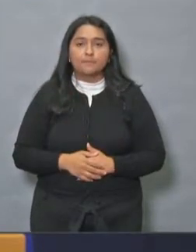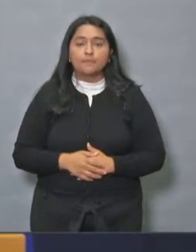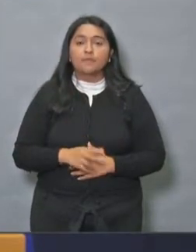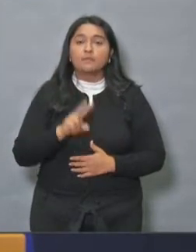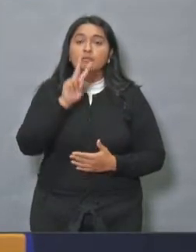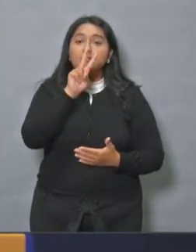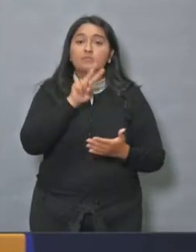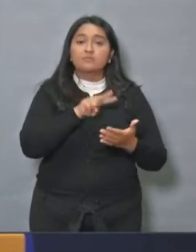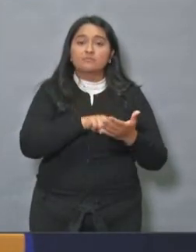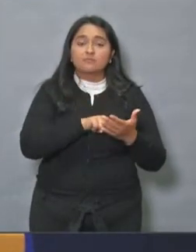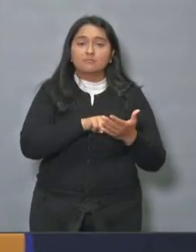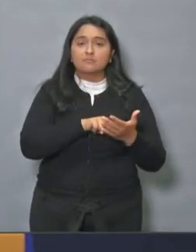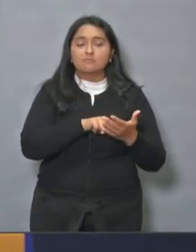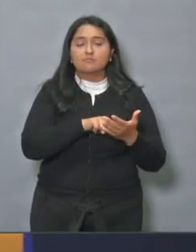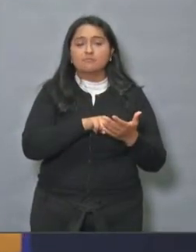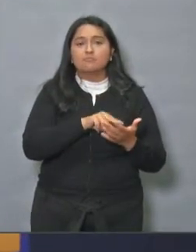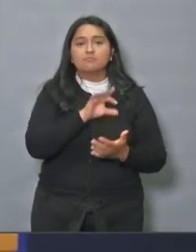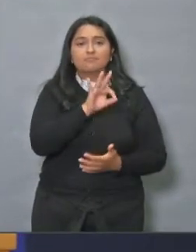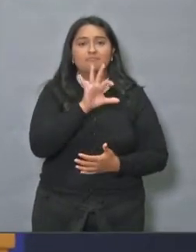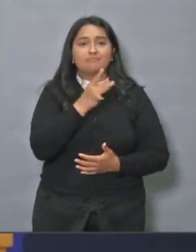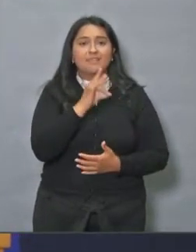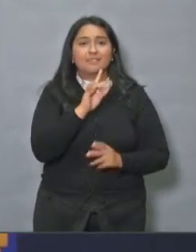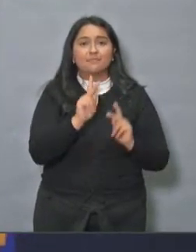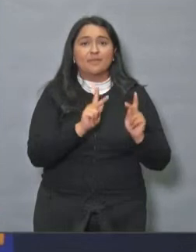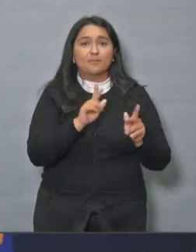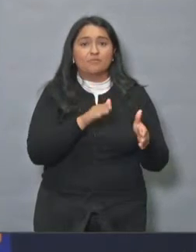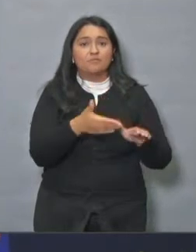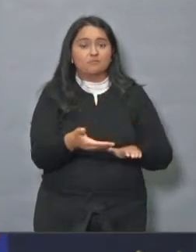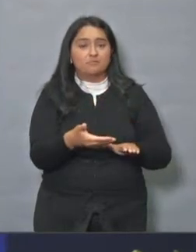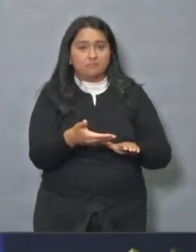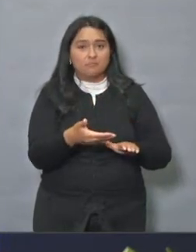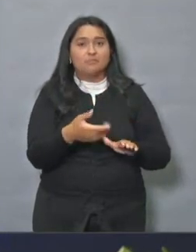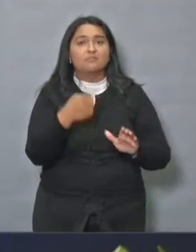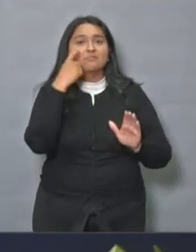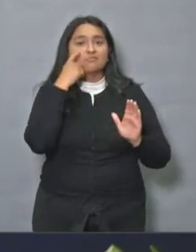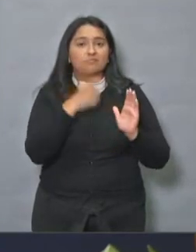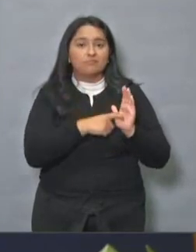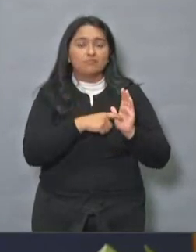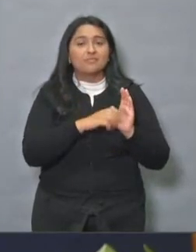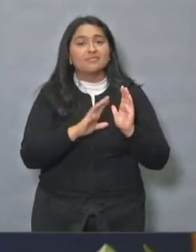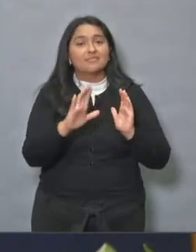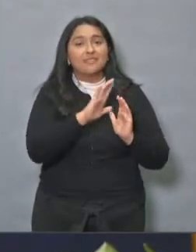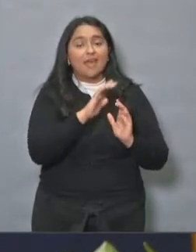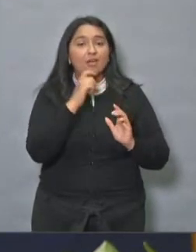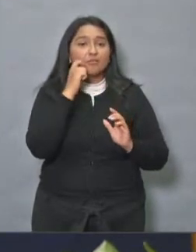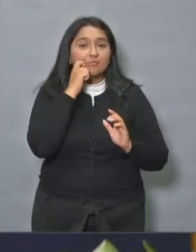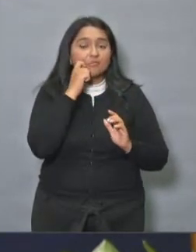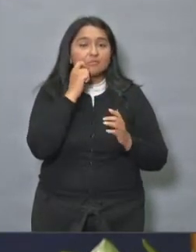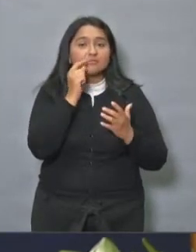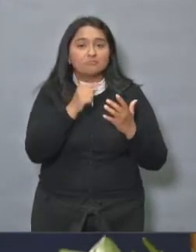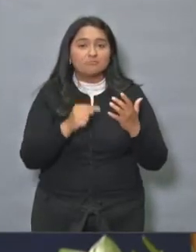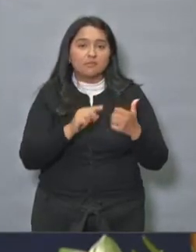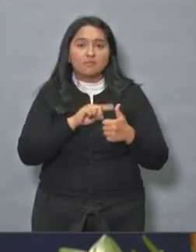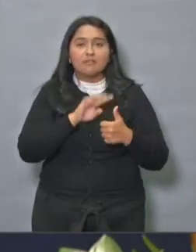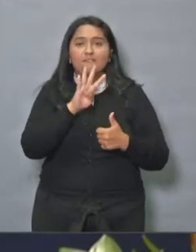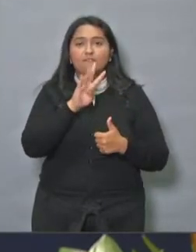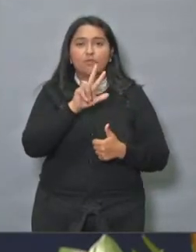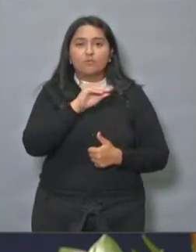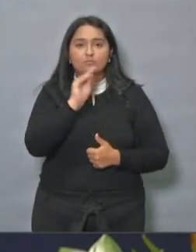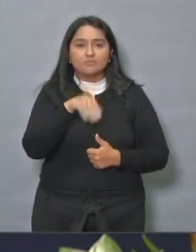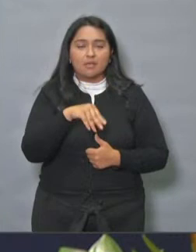las 2,918 personas que fallecieron donde se identificó la raza y etnicidad, 42% son